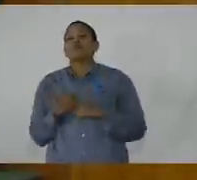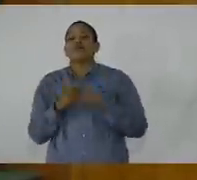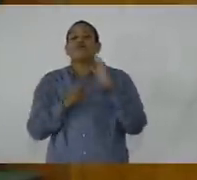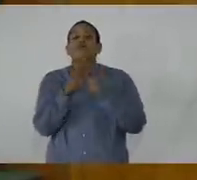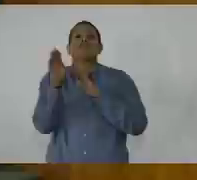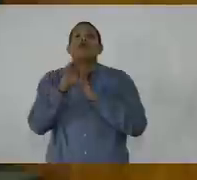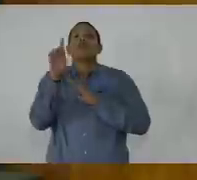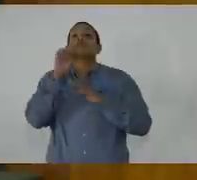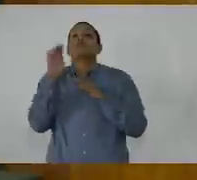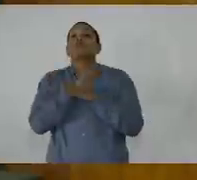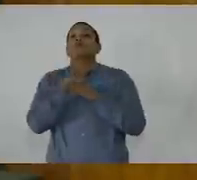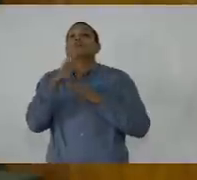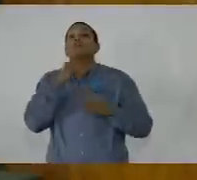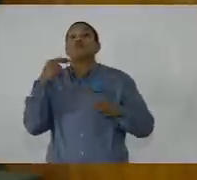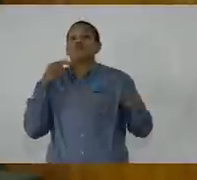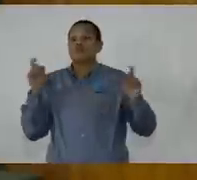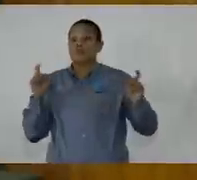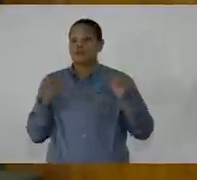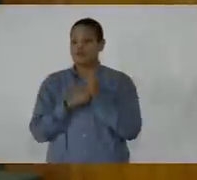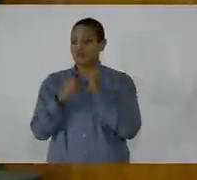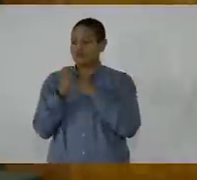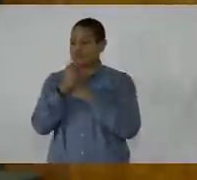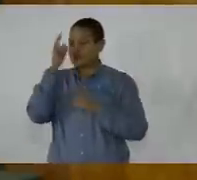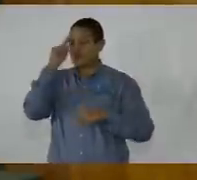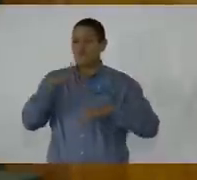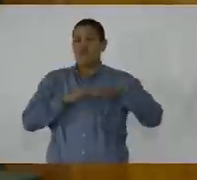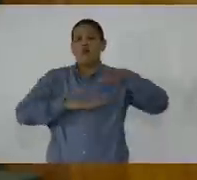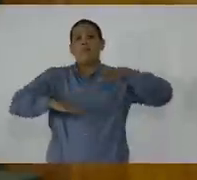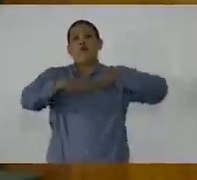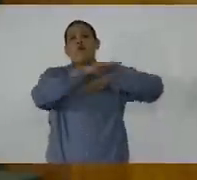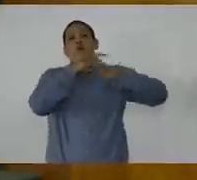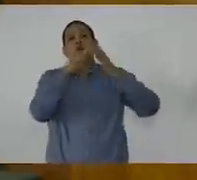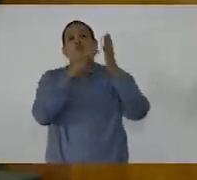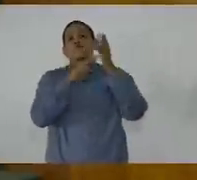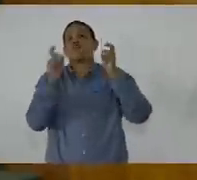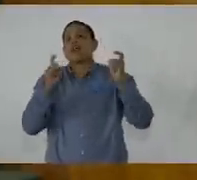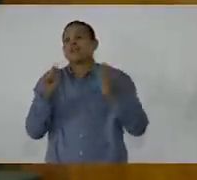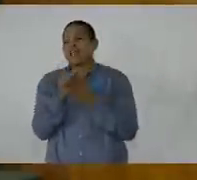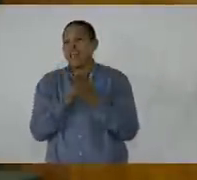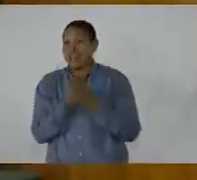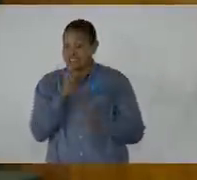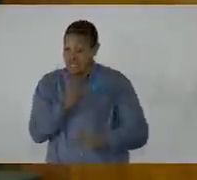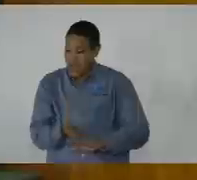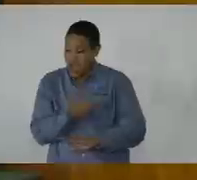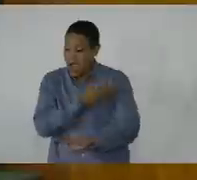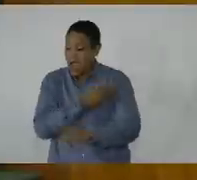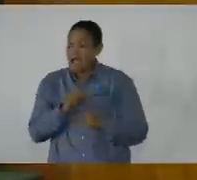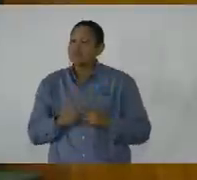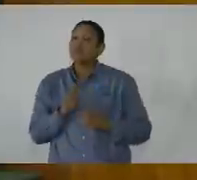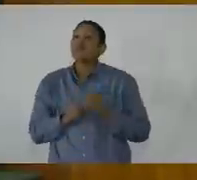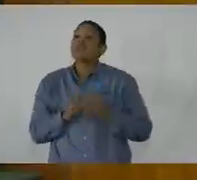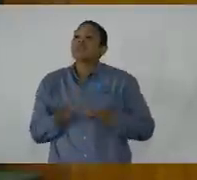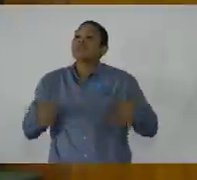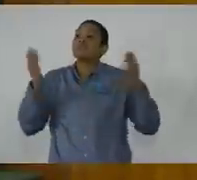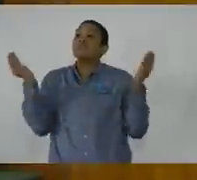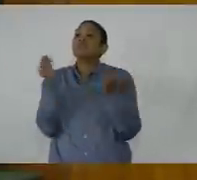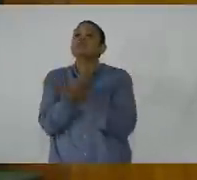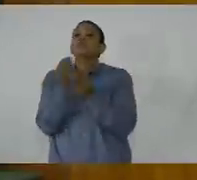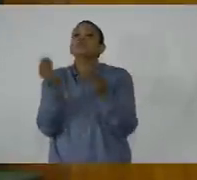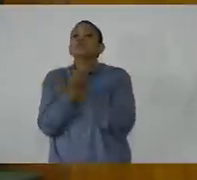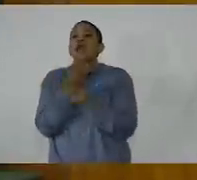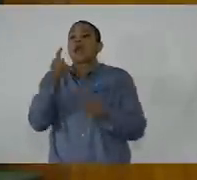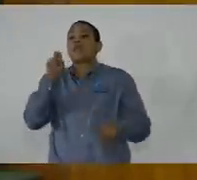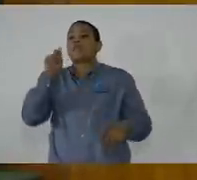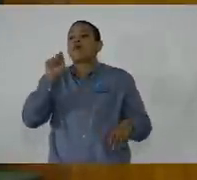an enterprise risk management framework for border regulatory agencies, enhancing and upgrading the trade